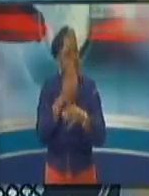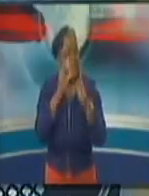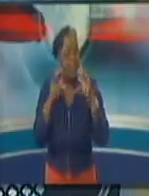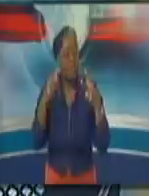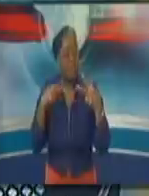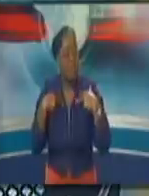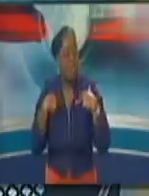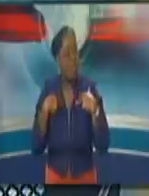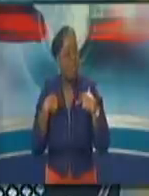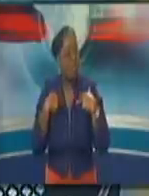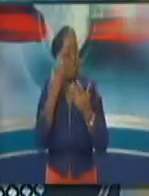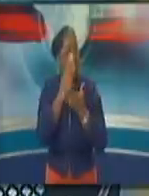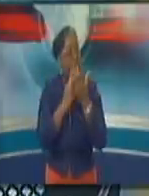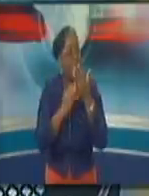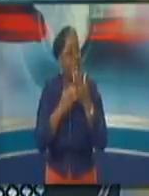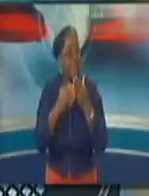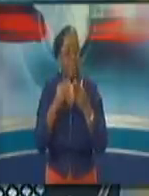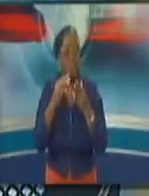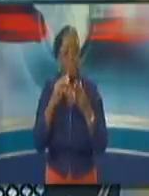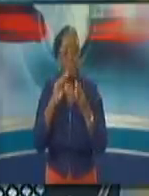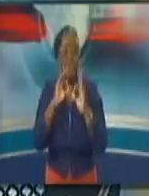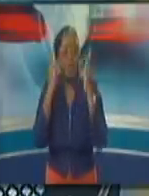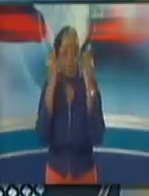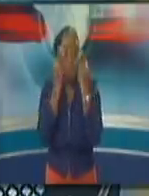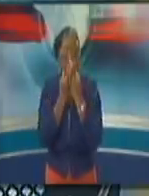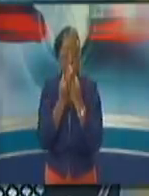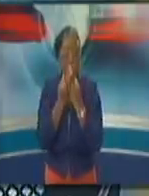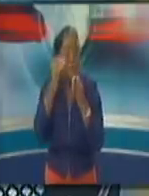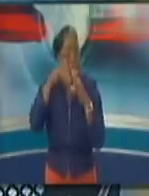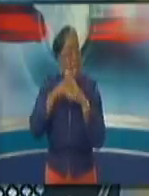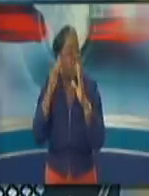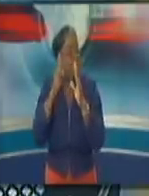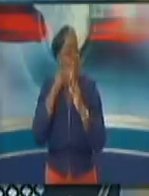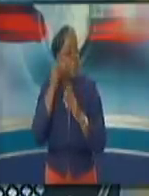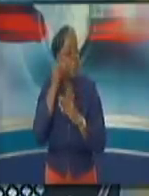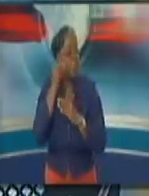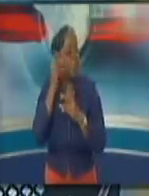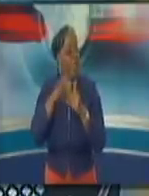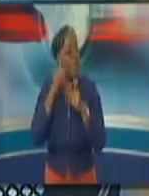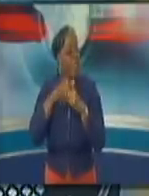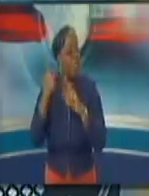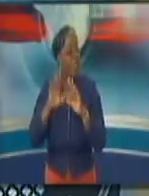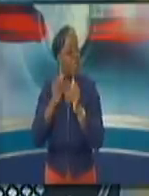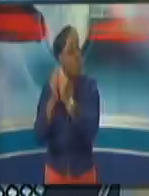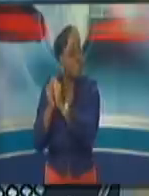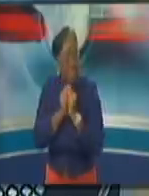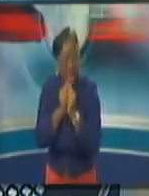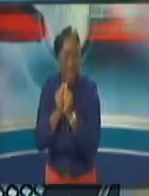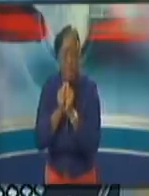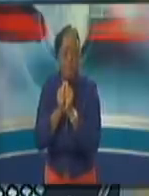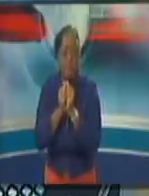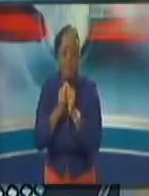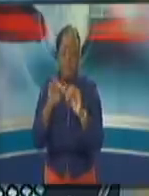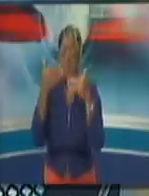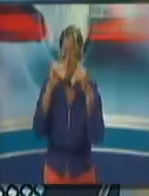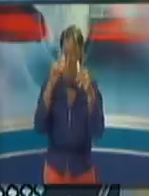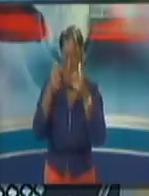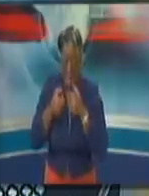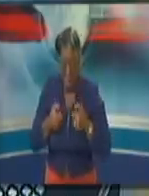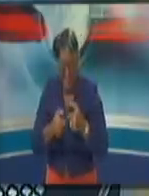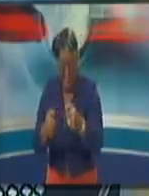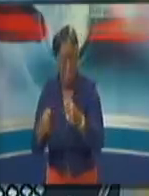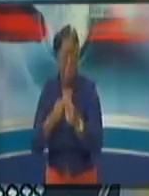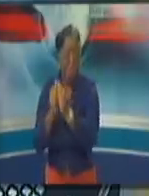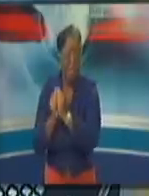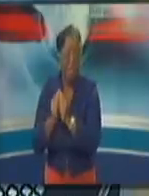If there are several family members in that household, there are things you can do together. You can play games together. You can sing